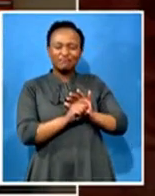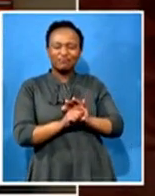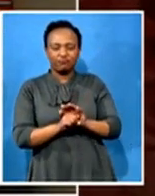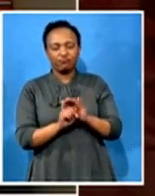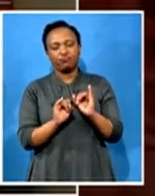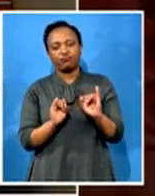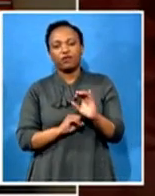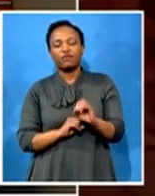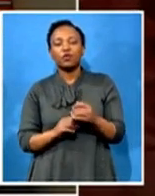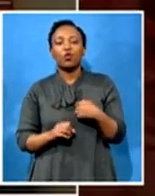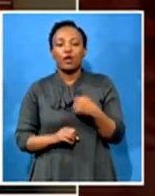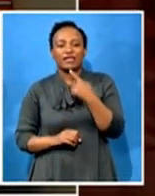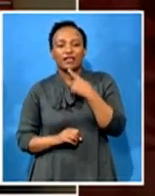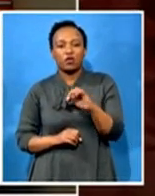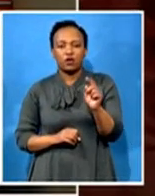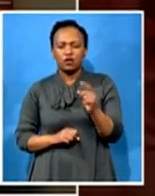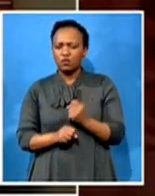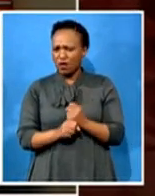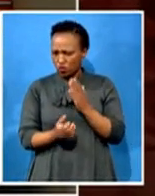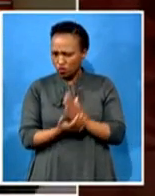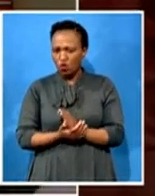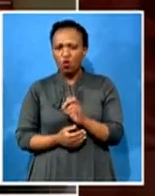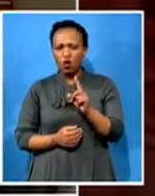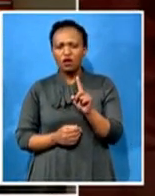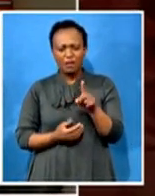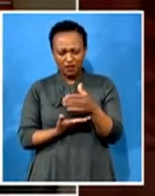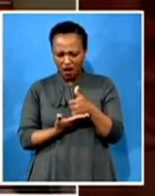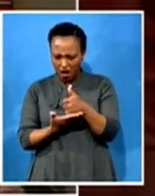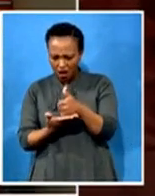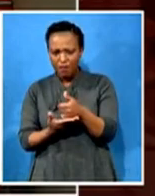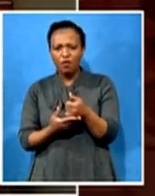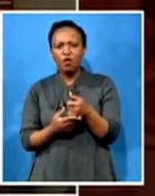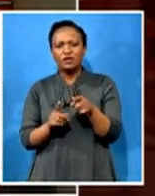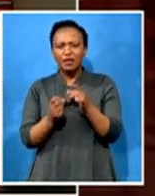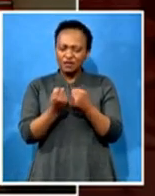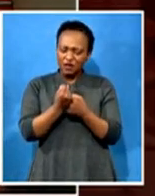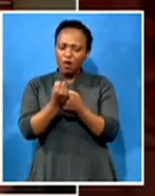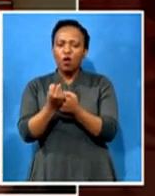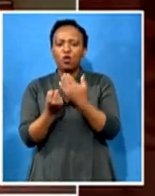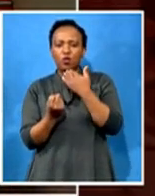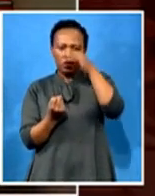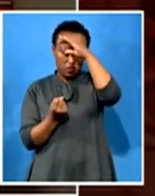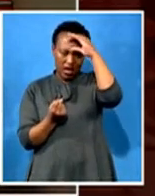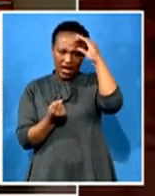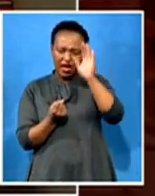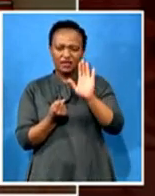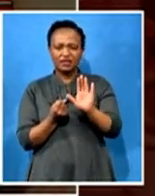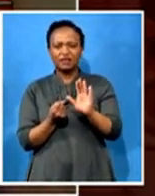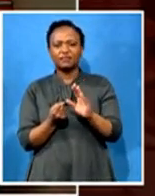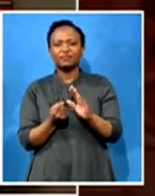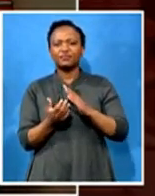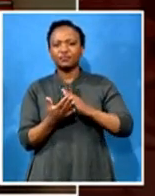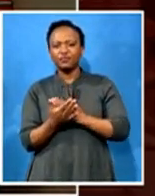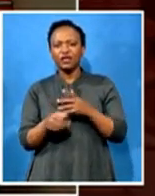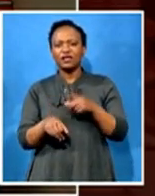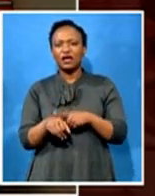getting help and support. And it will vary for different people. For some people, it's about having some time out. It's about being able to talk, to be able to